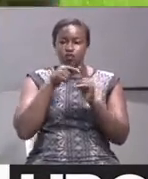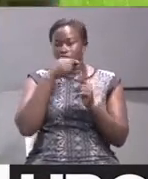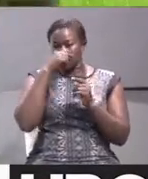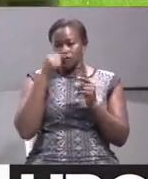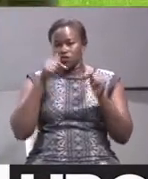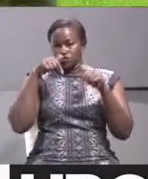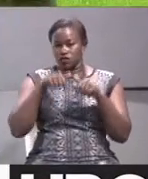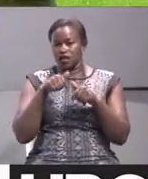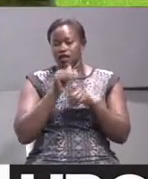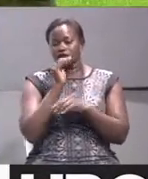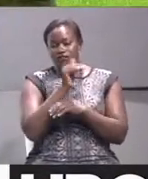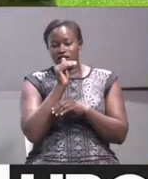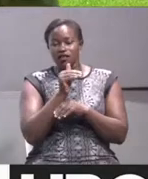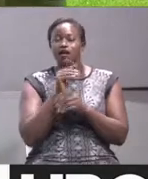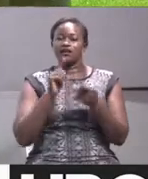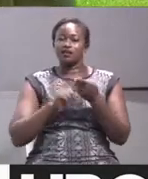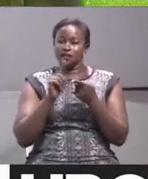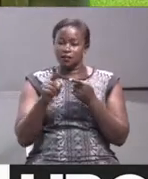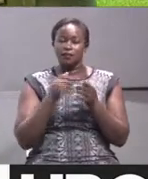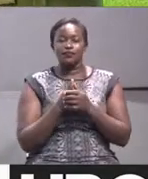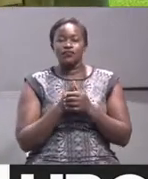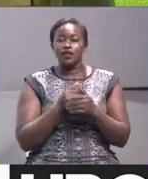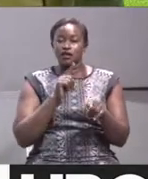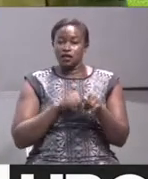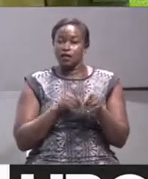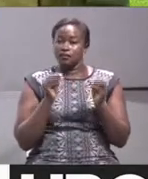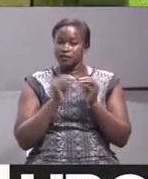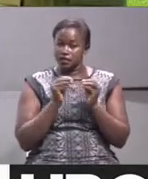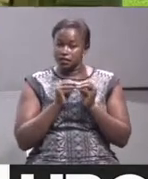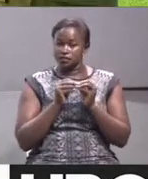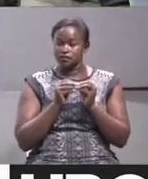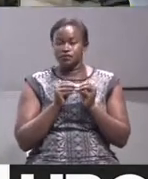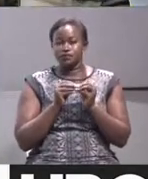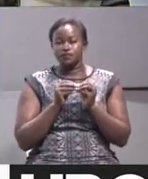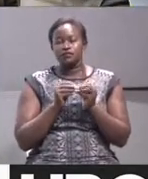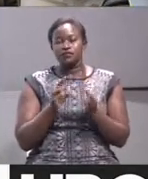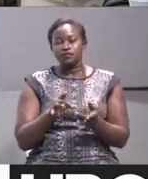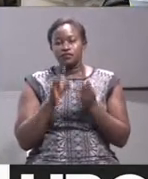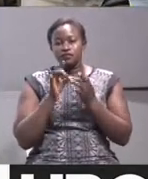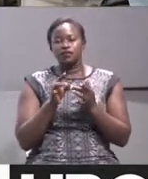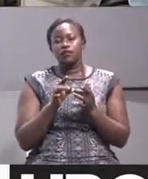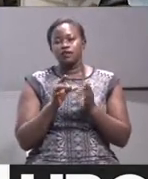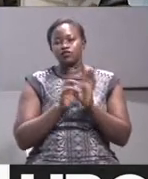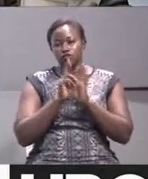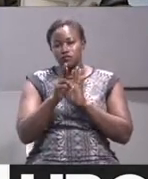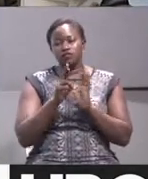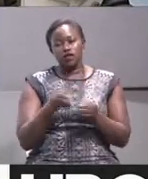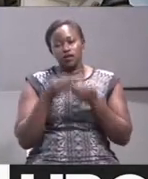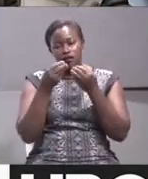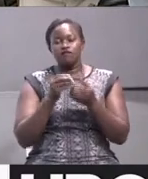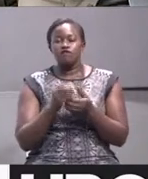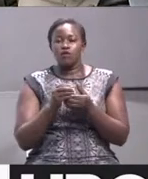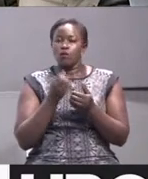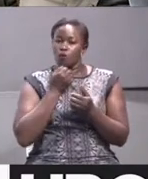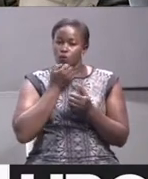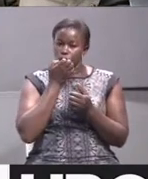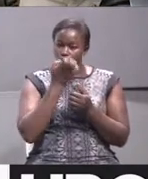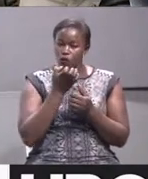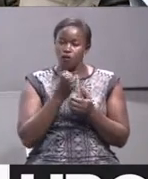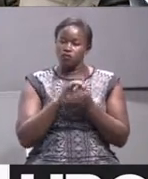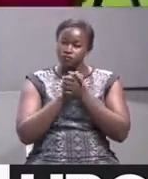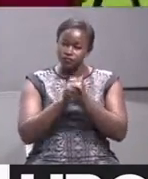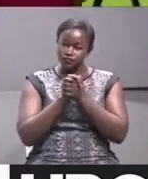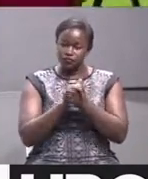House Entebbe. During the meeting, the special envoy conveyed warm greetings from the President of Central African Republic